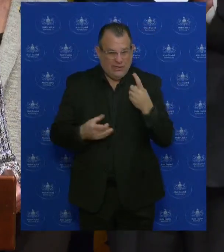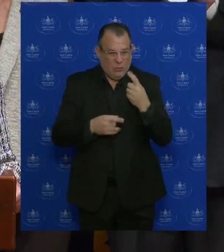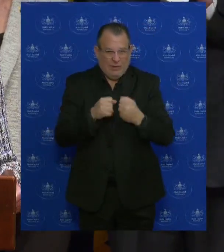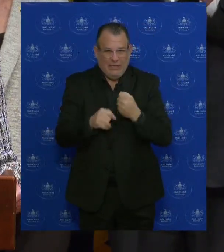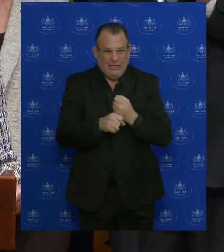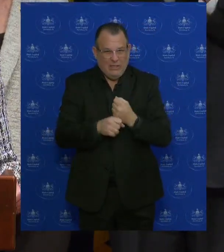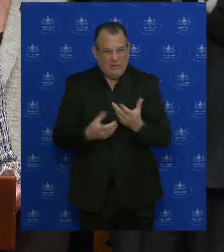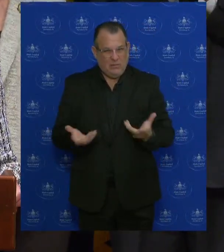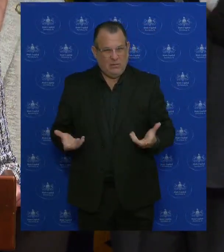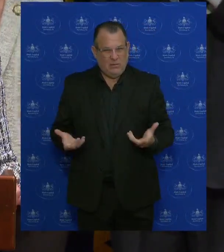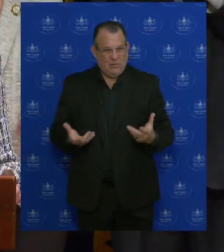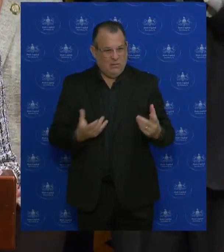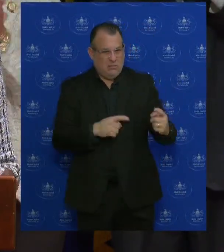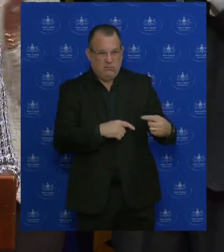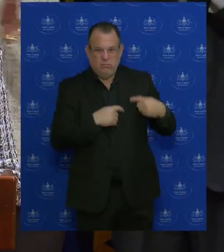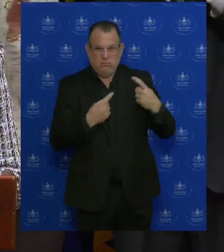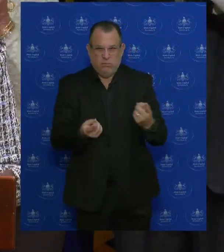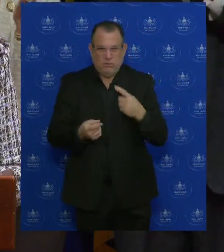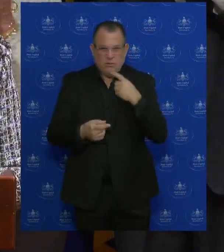last 2 years combined.